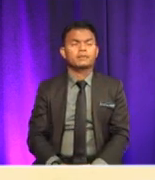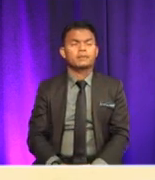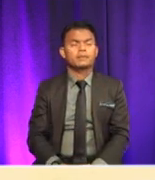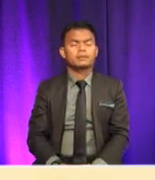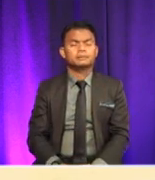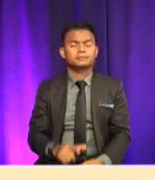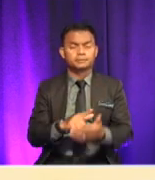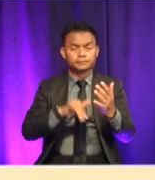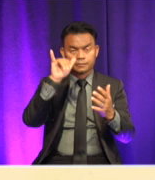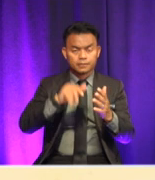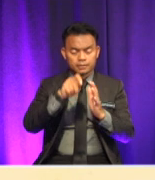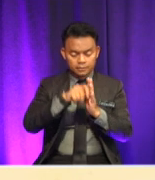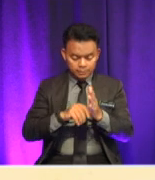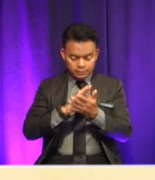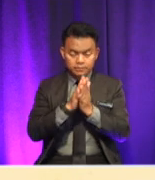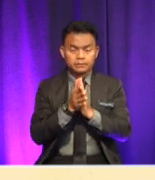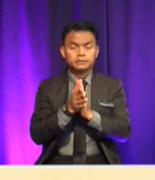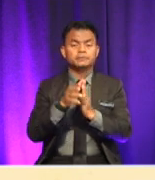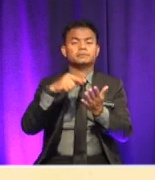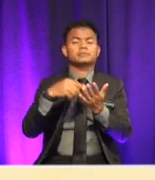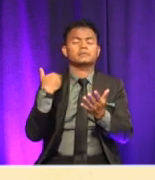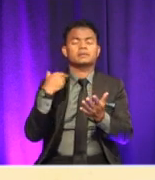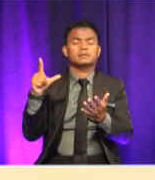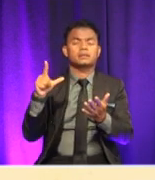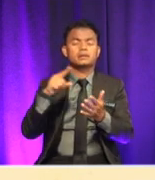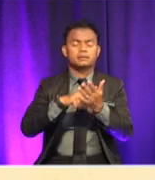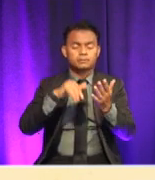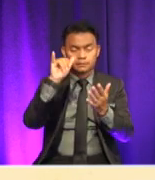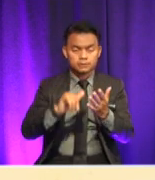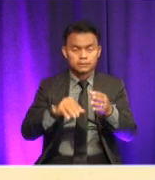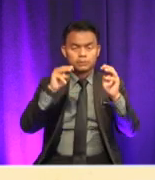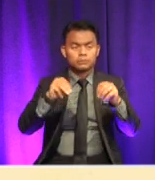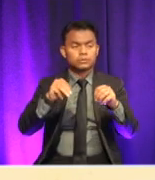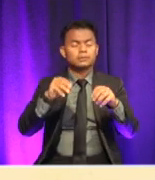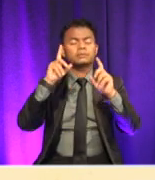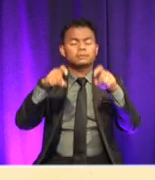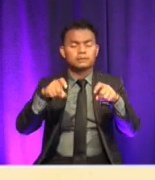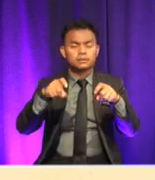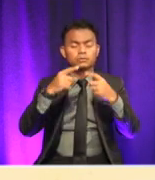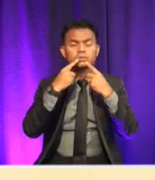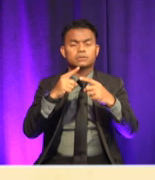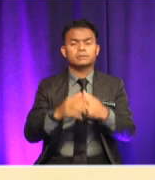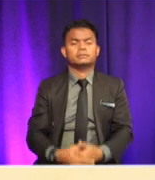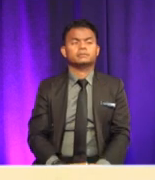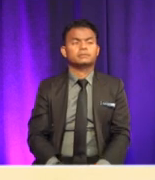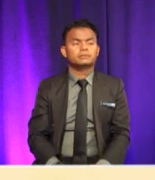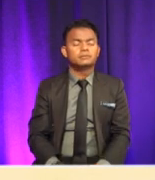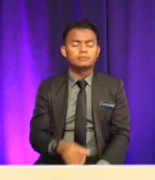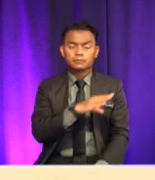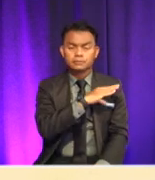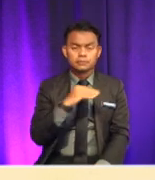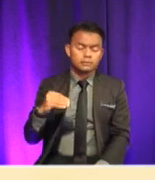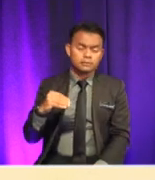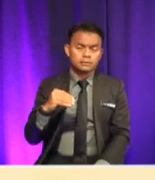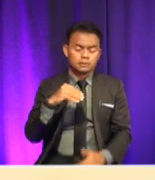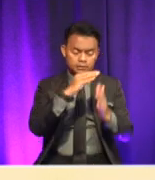his belief. This is what students have to answer in this kind of manner because we want to see whether students are able to analyze